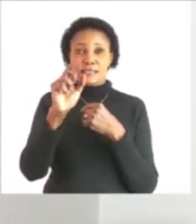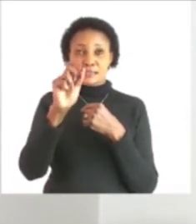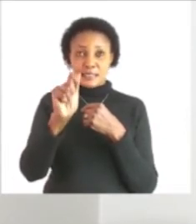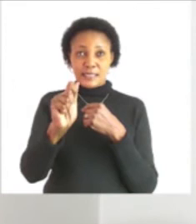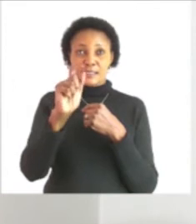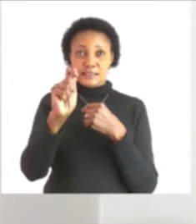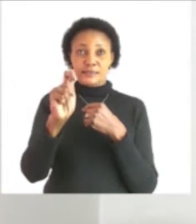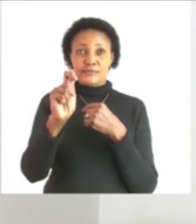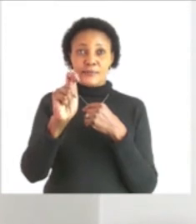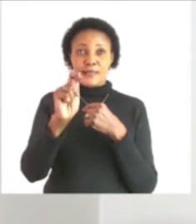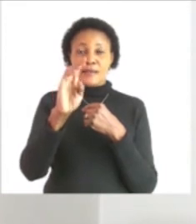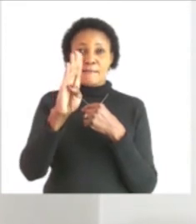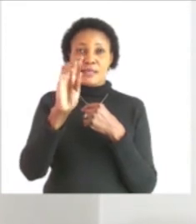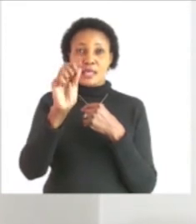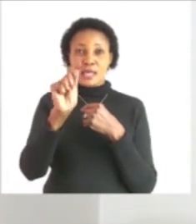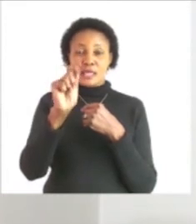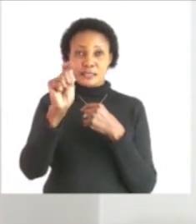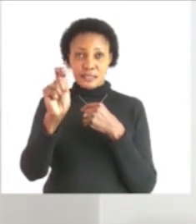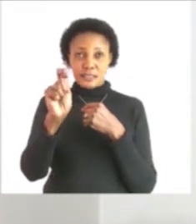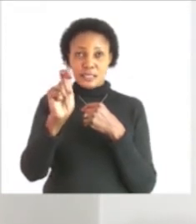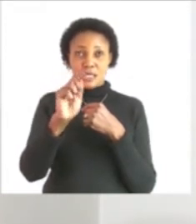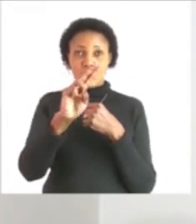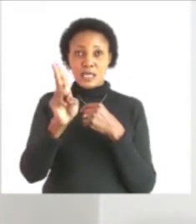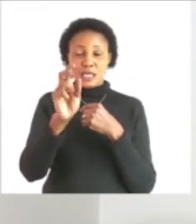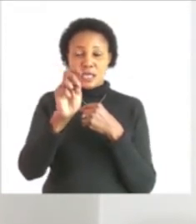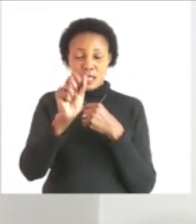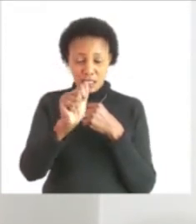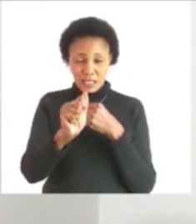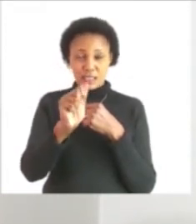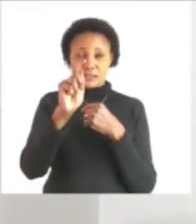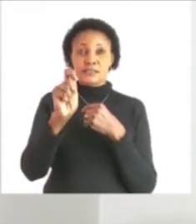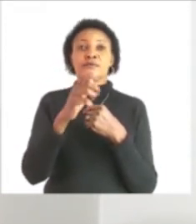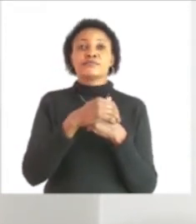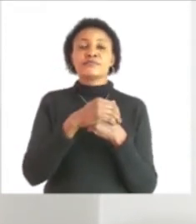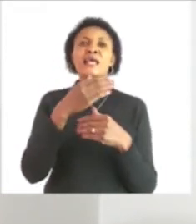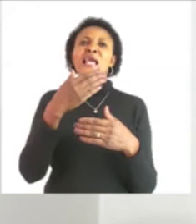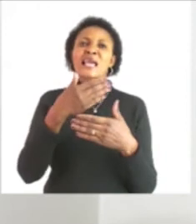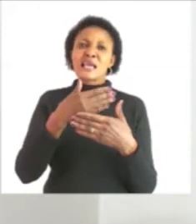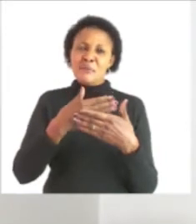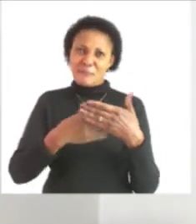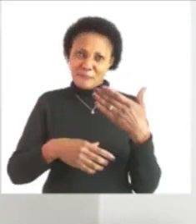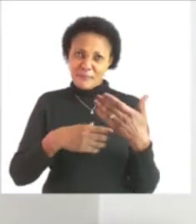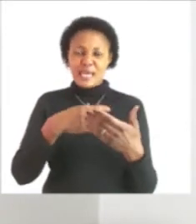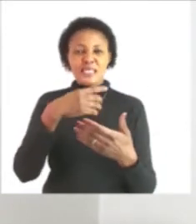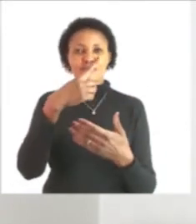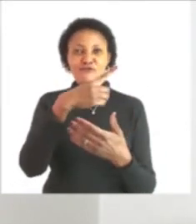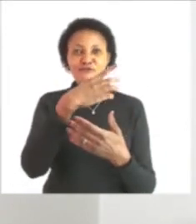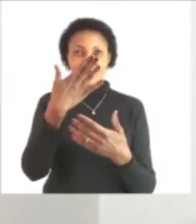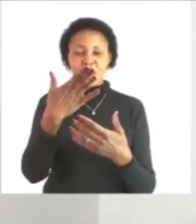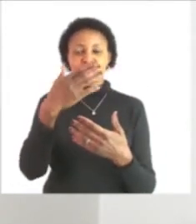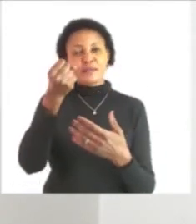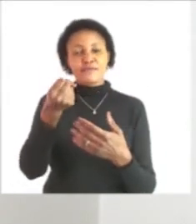hat. And it's the same words that is also in your booklets on page 15. Now, next to